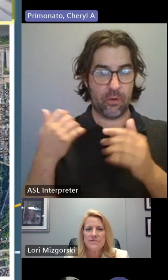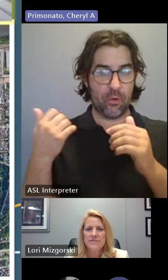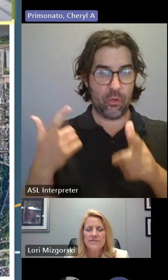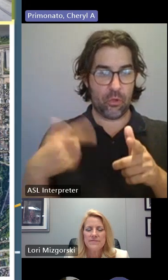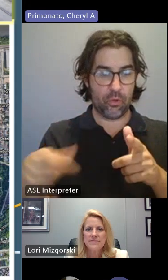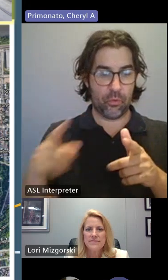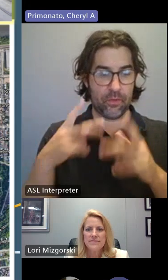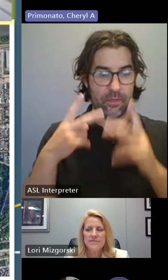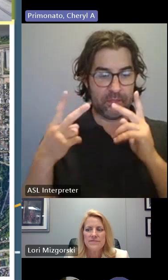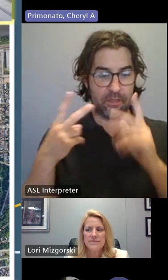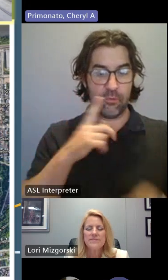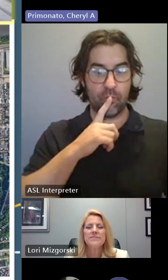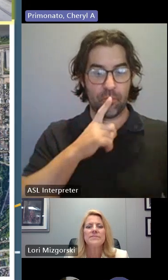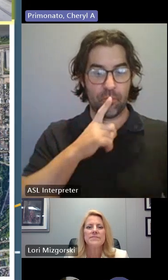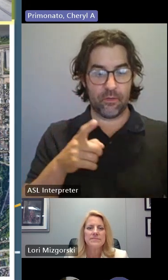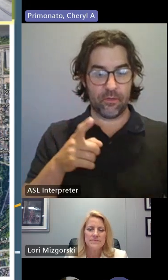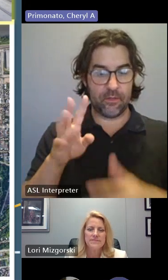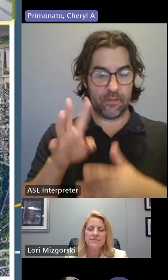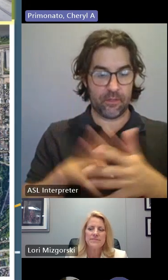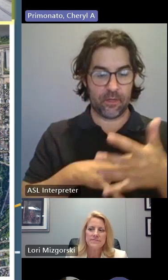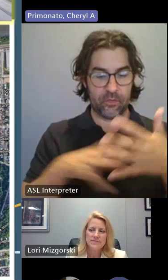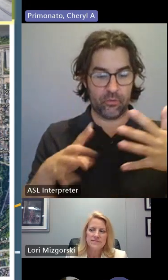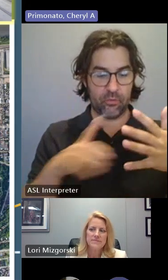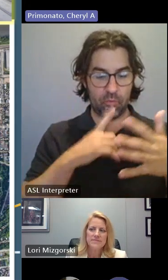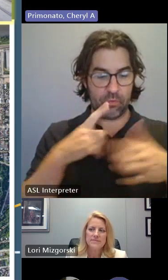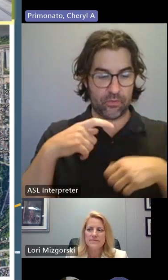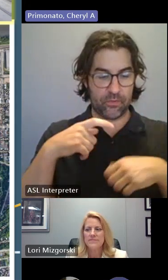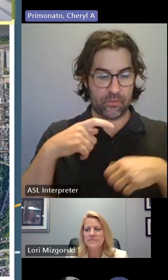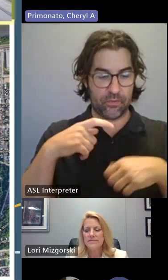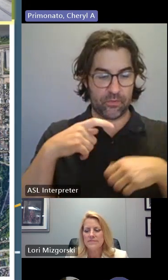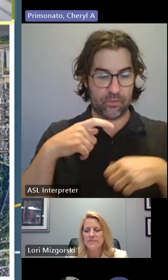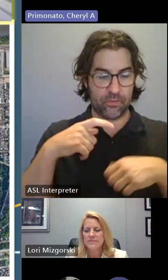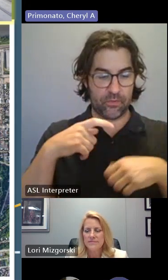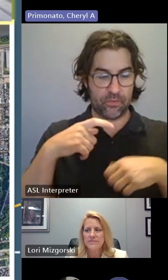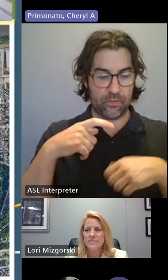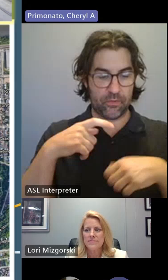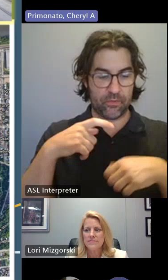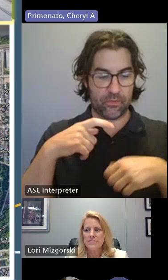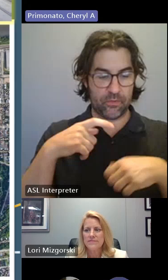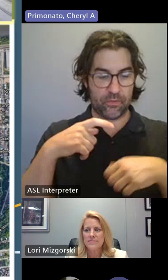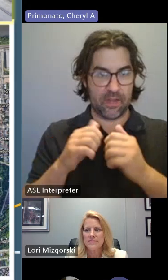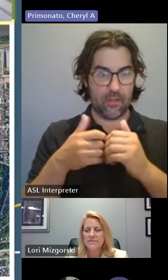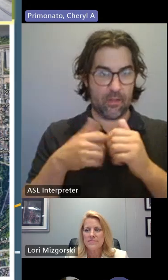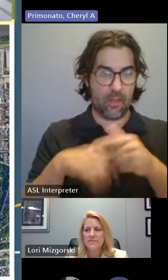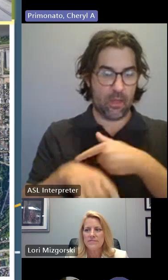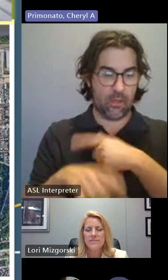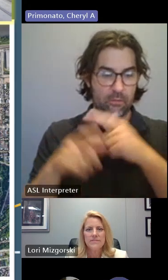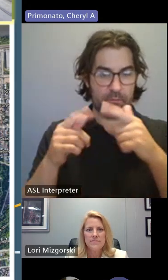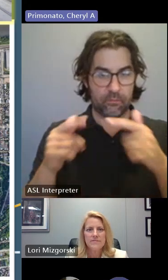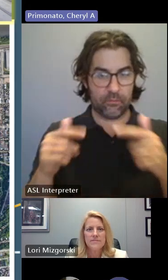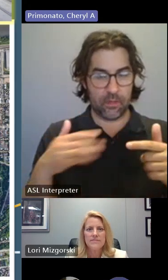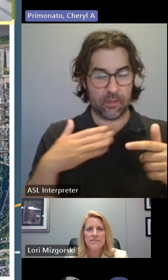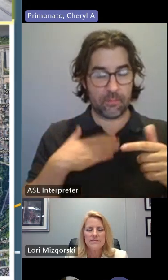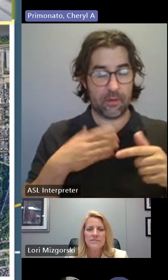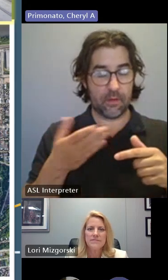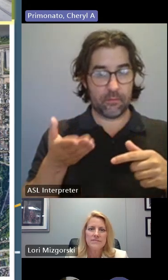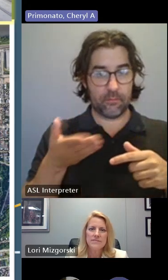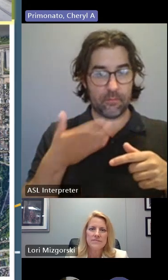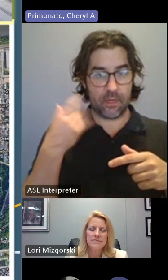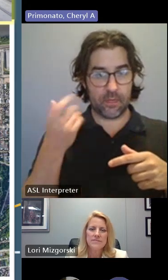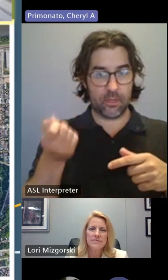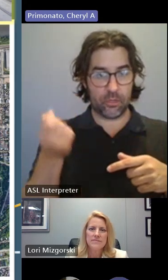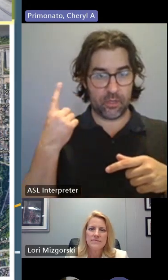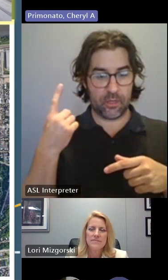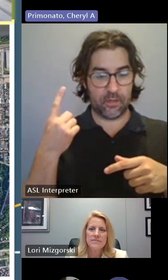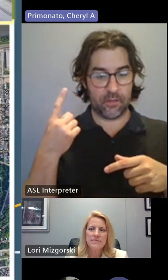see the real schedules, the real time of the vehicles. They know exactly how long it's going to take. So my best understanding, and